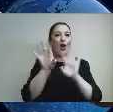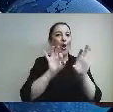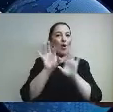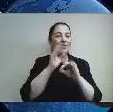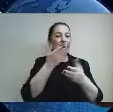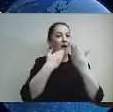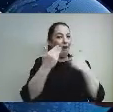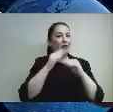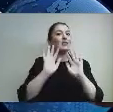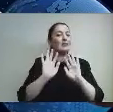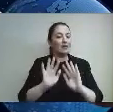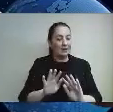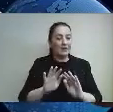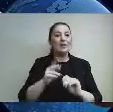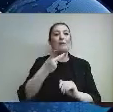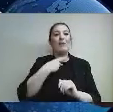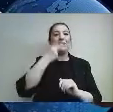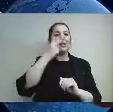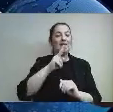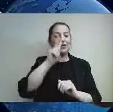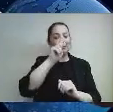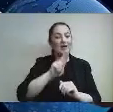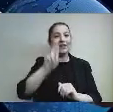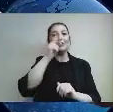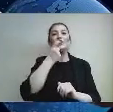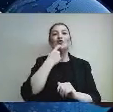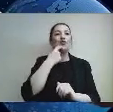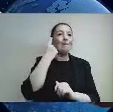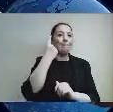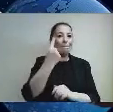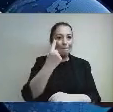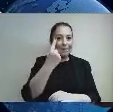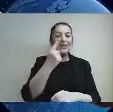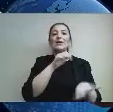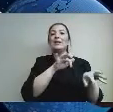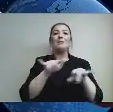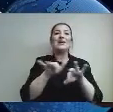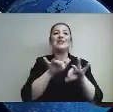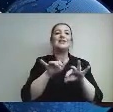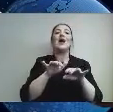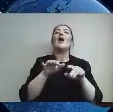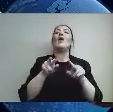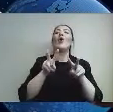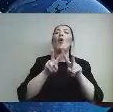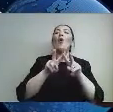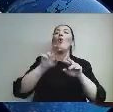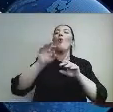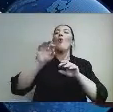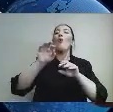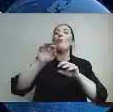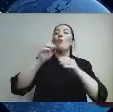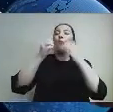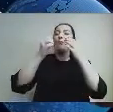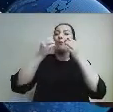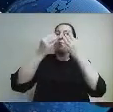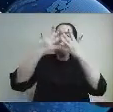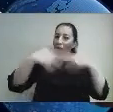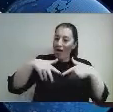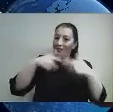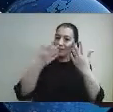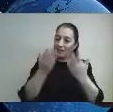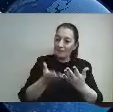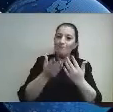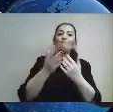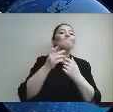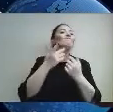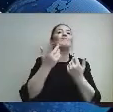age 27. We laid the foundation, set the foundations of According in 2017. Actually, there